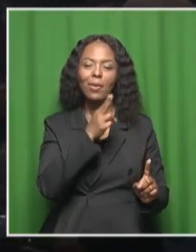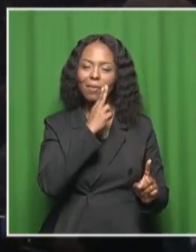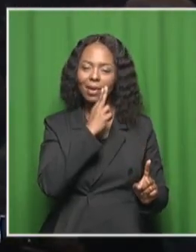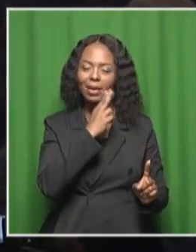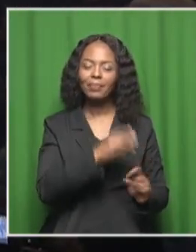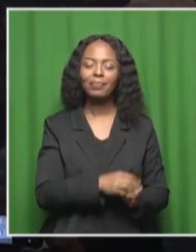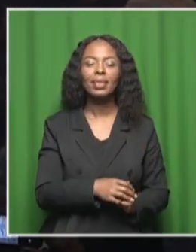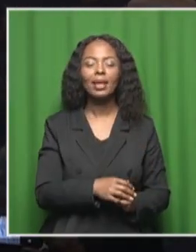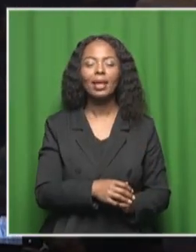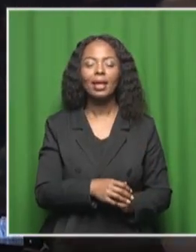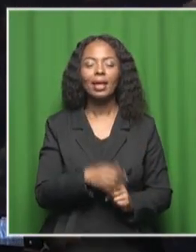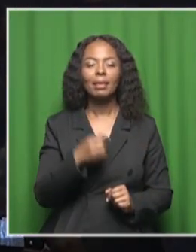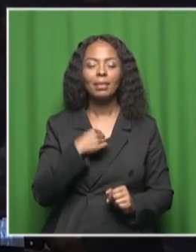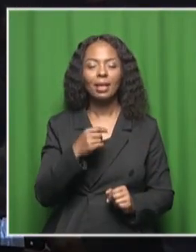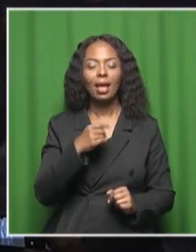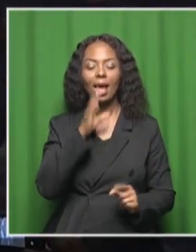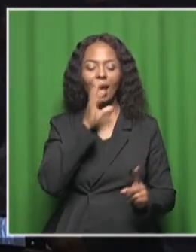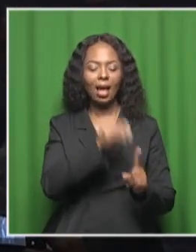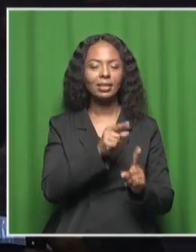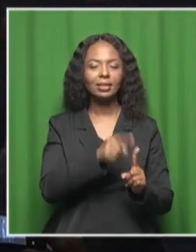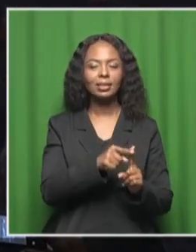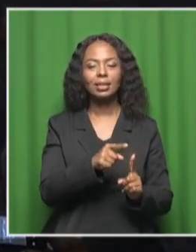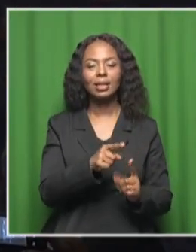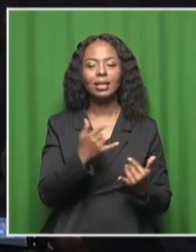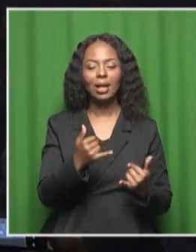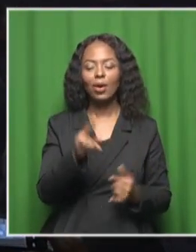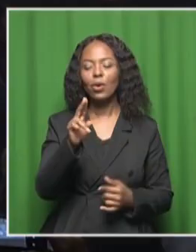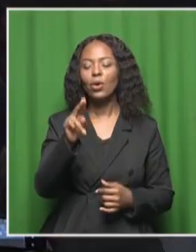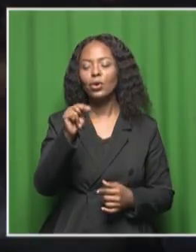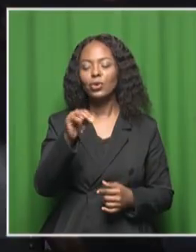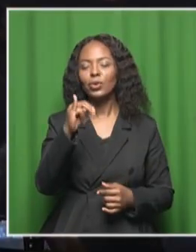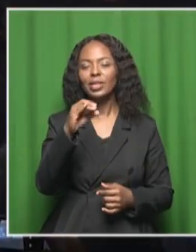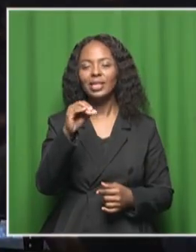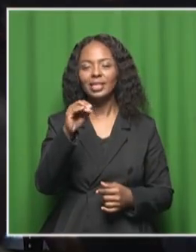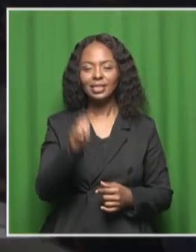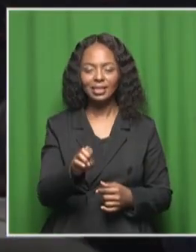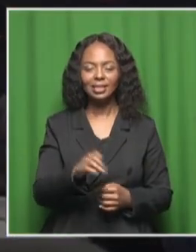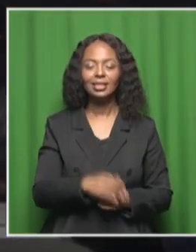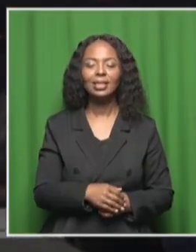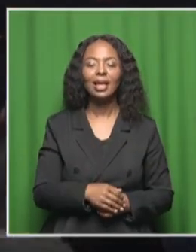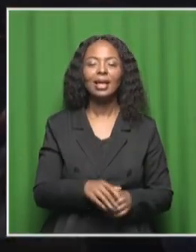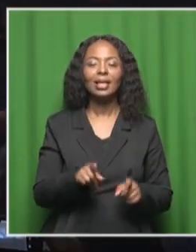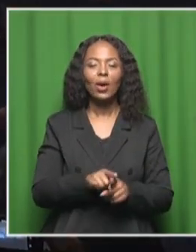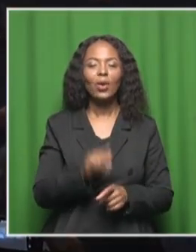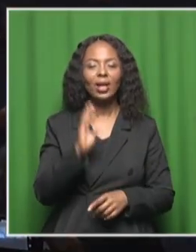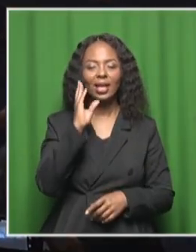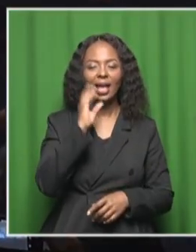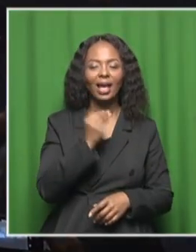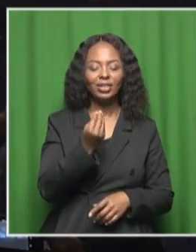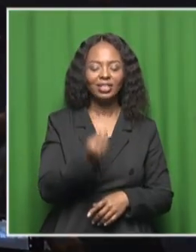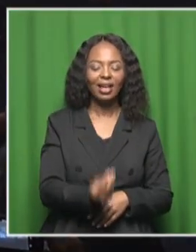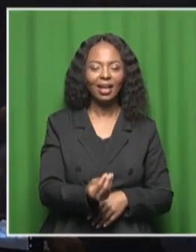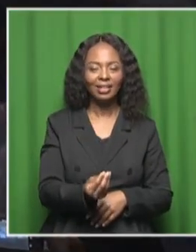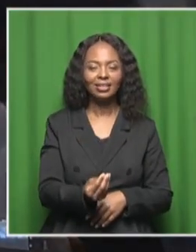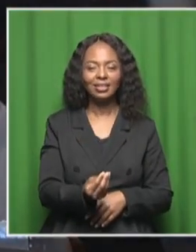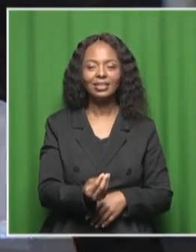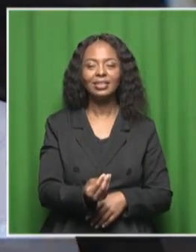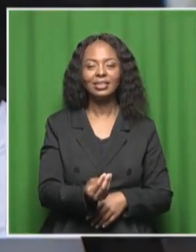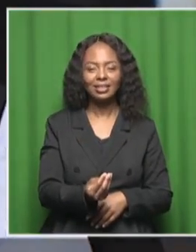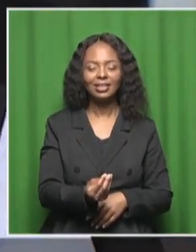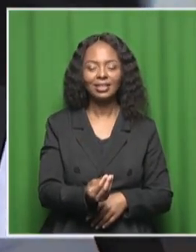your niece. Muduhuru," and he got Muduhuru quick. But first of all, he was